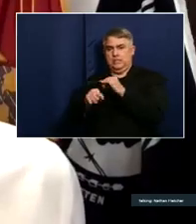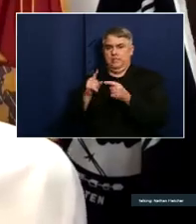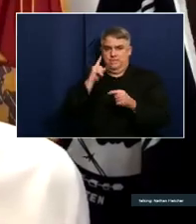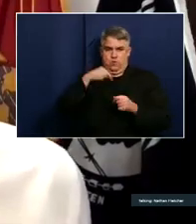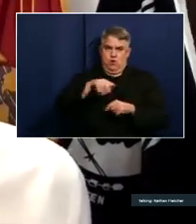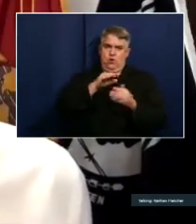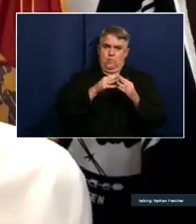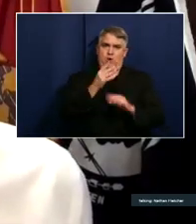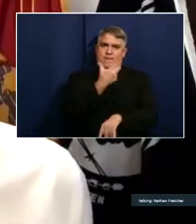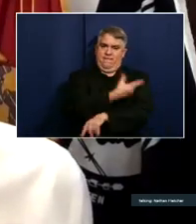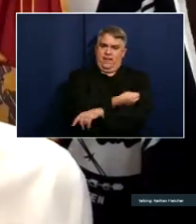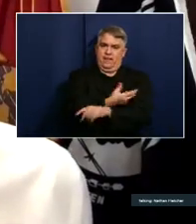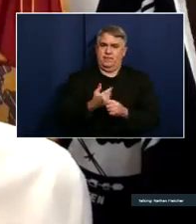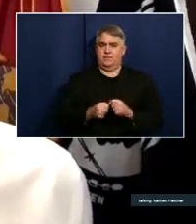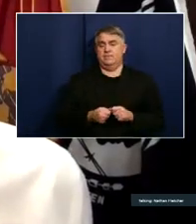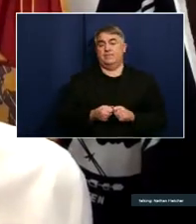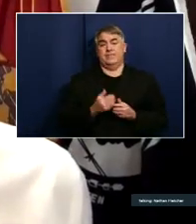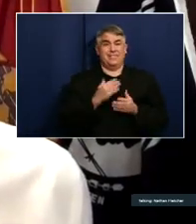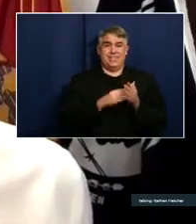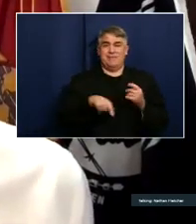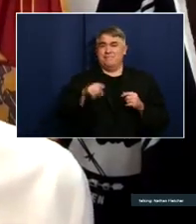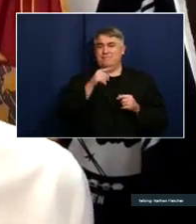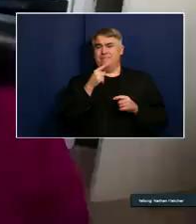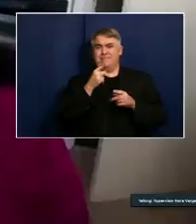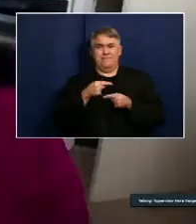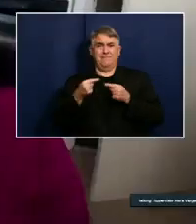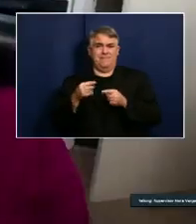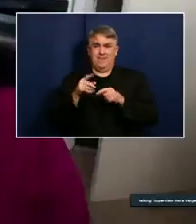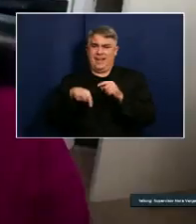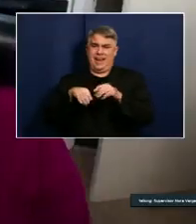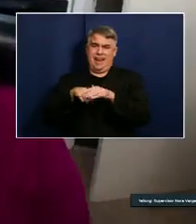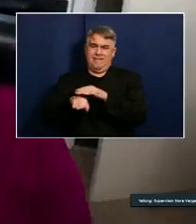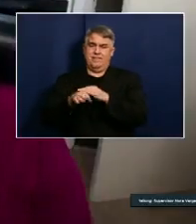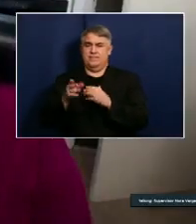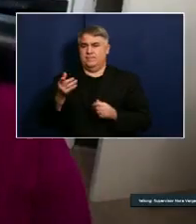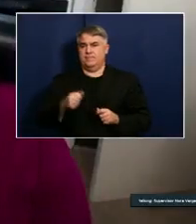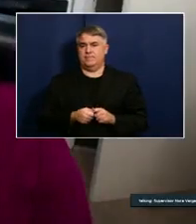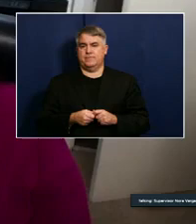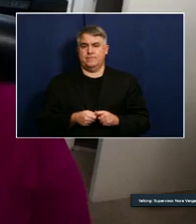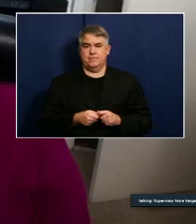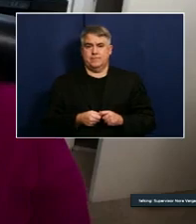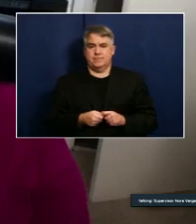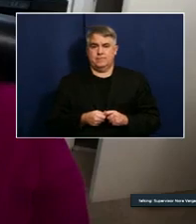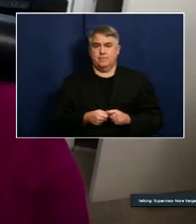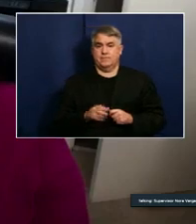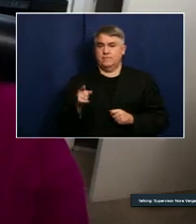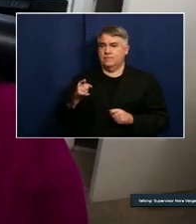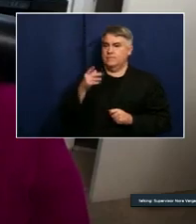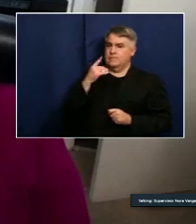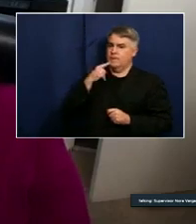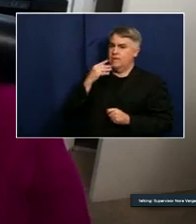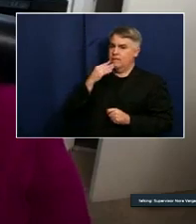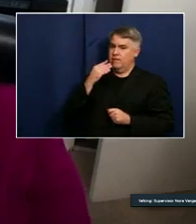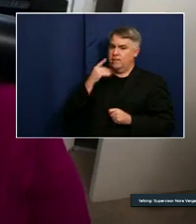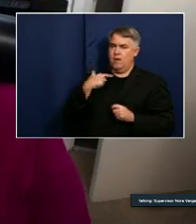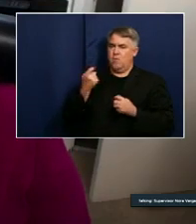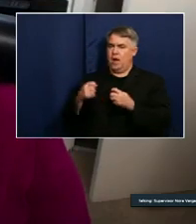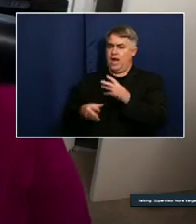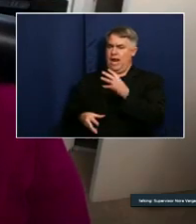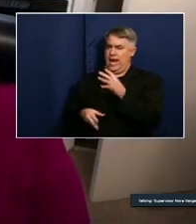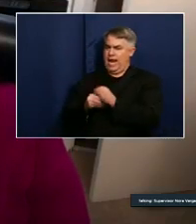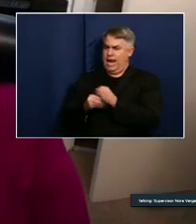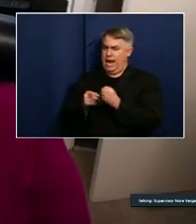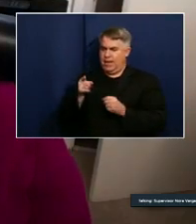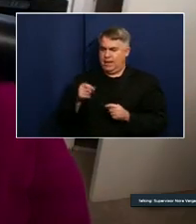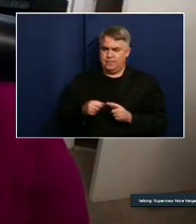touch on this because she's been working very hard on these issues as well. Thank you, Chair Fletcher. I think what I would add to that, in addition to all those comments, is